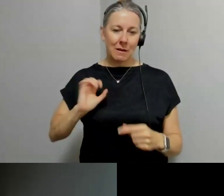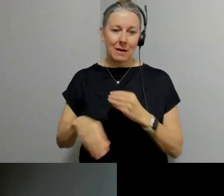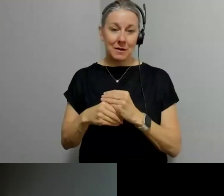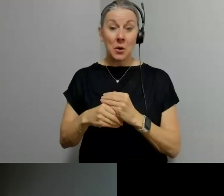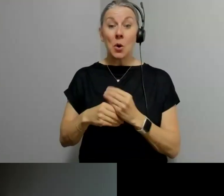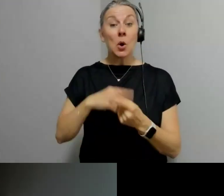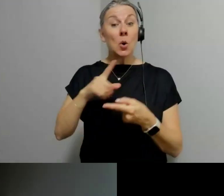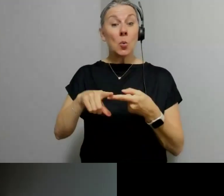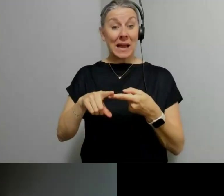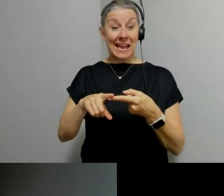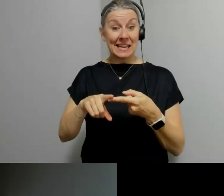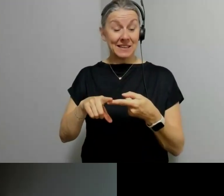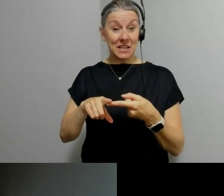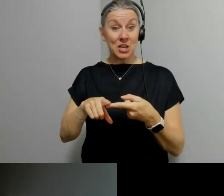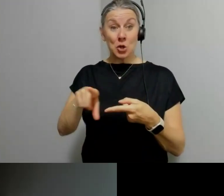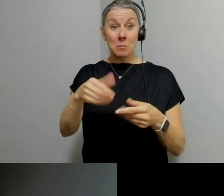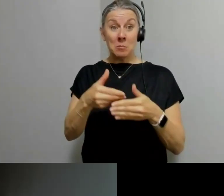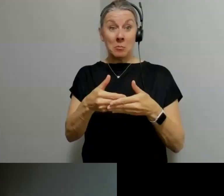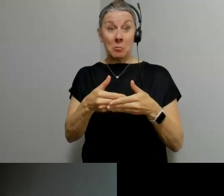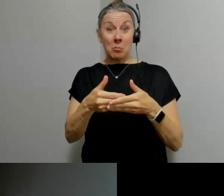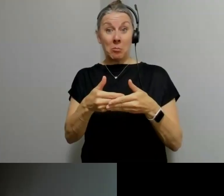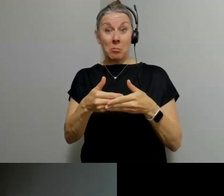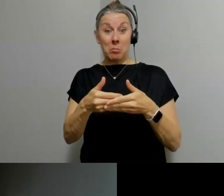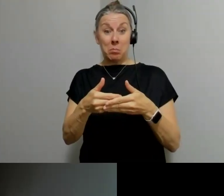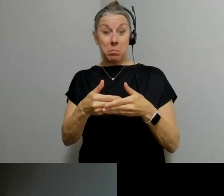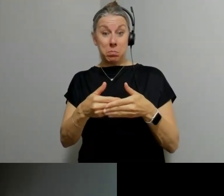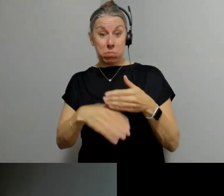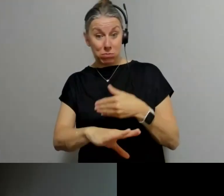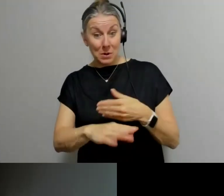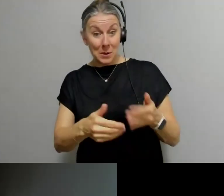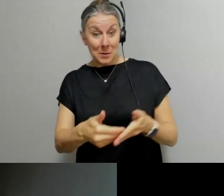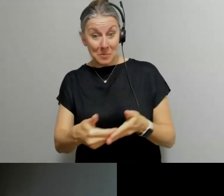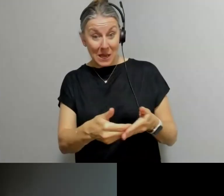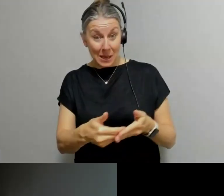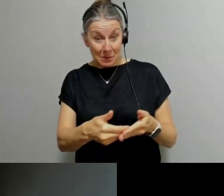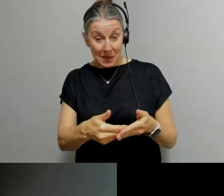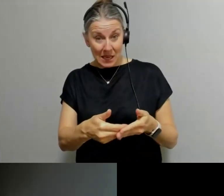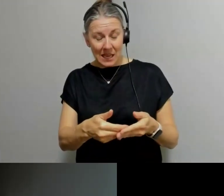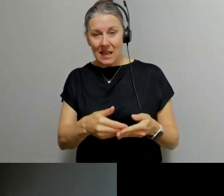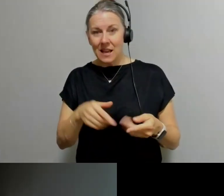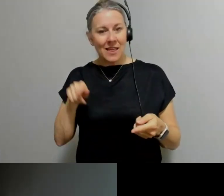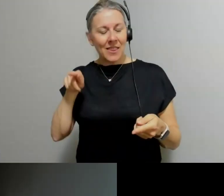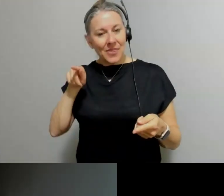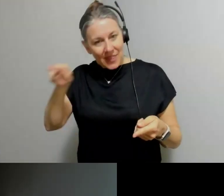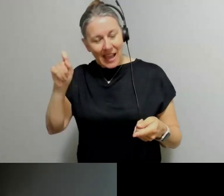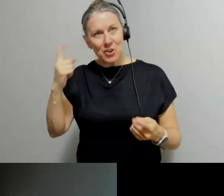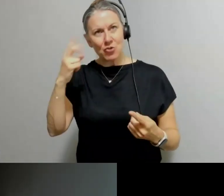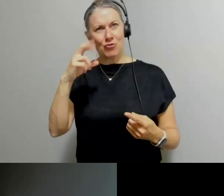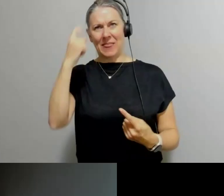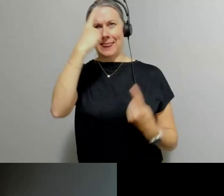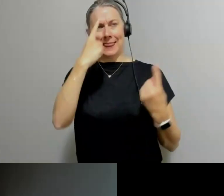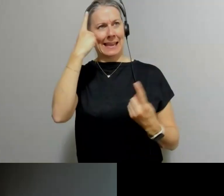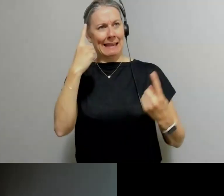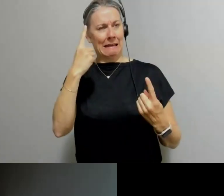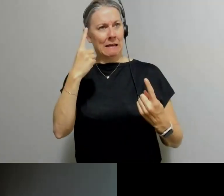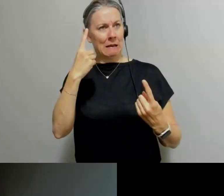birth at a time, they had to rethink what was maternity and paternity and parental leave going to